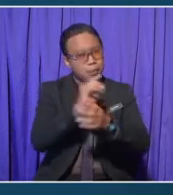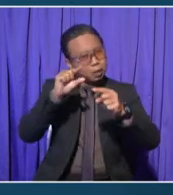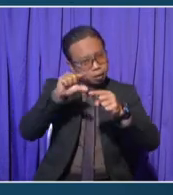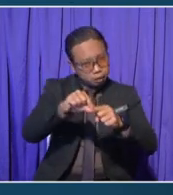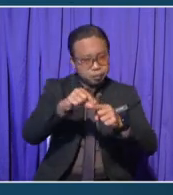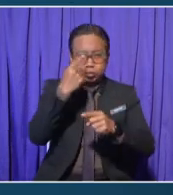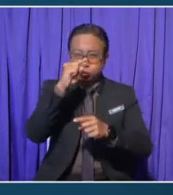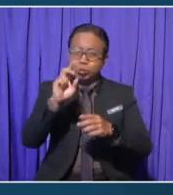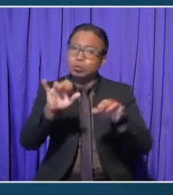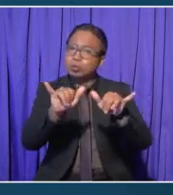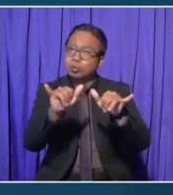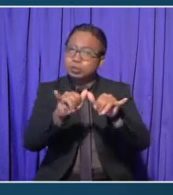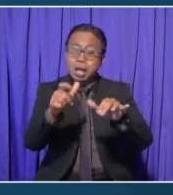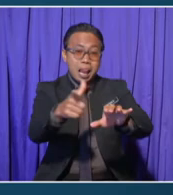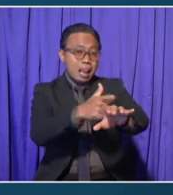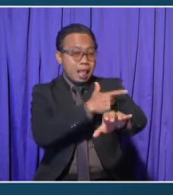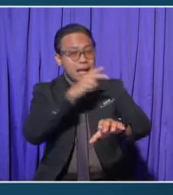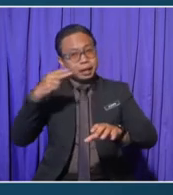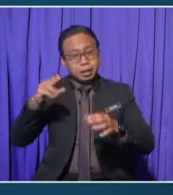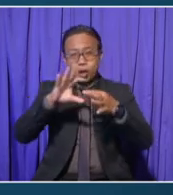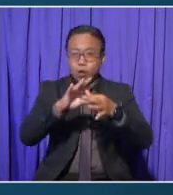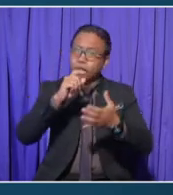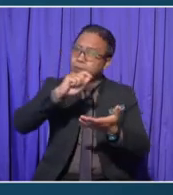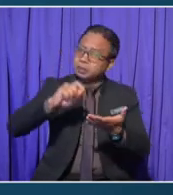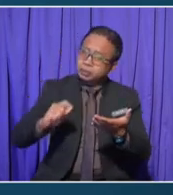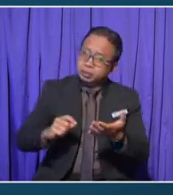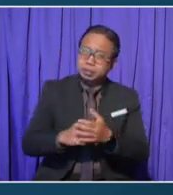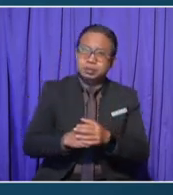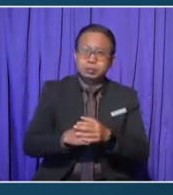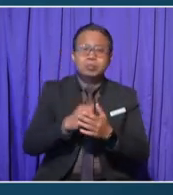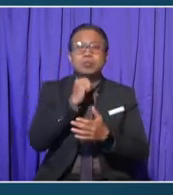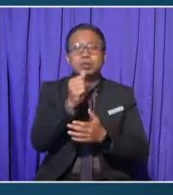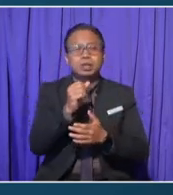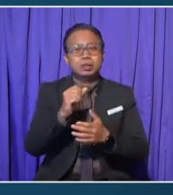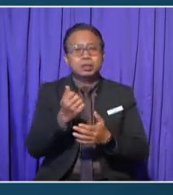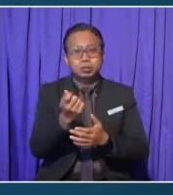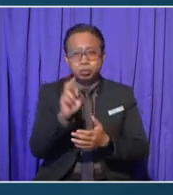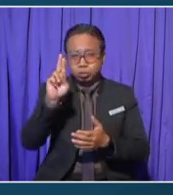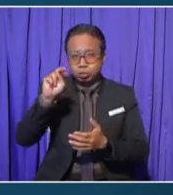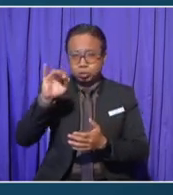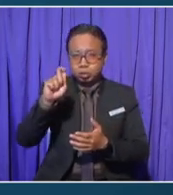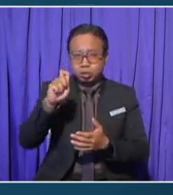measure the length of the pencil, which is non-standard unit.